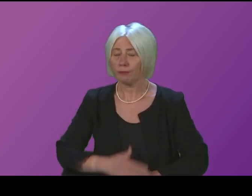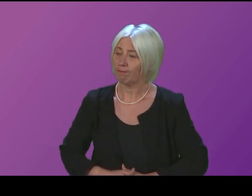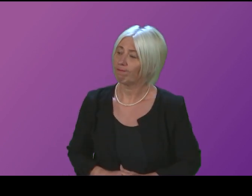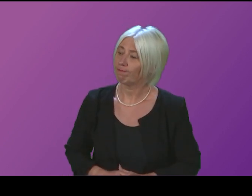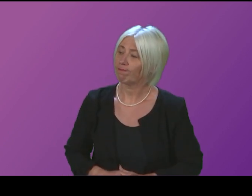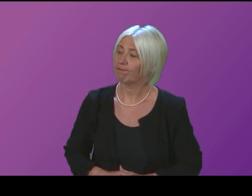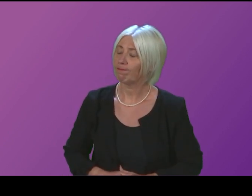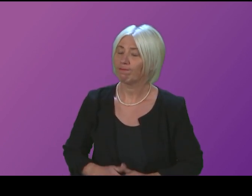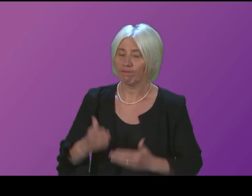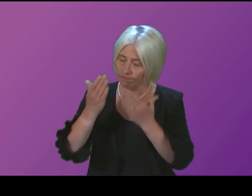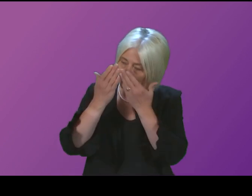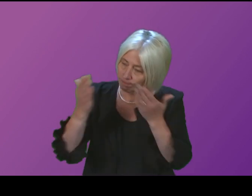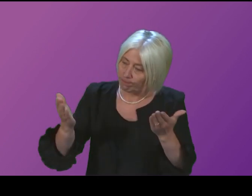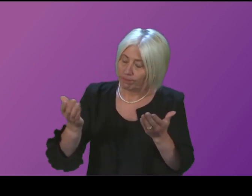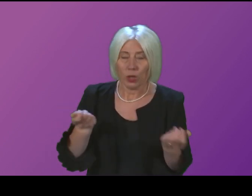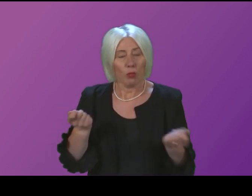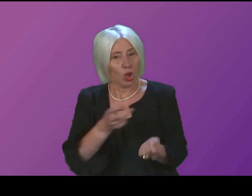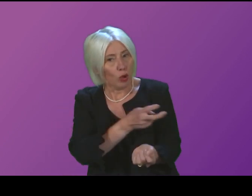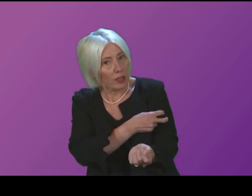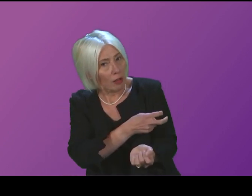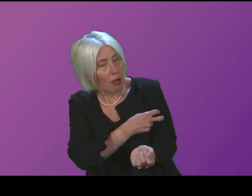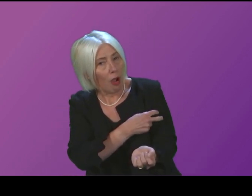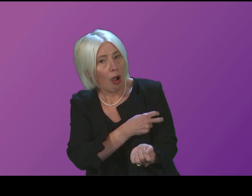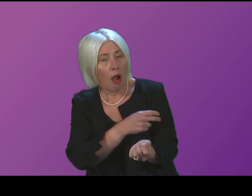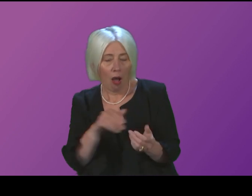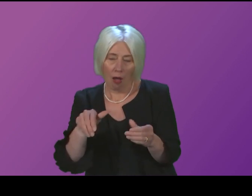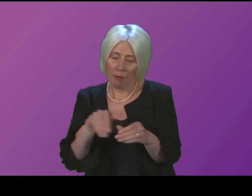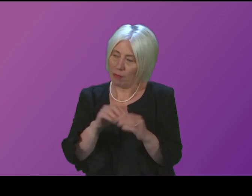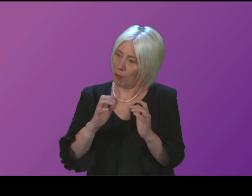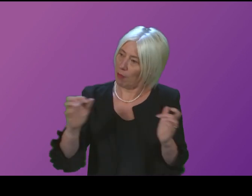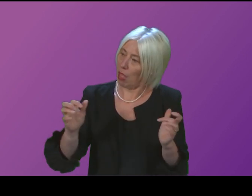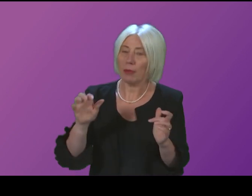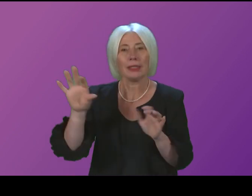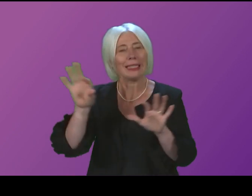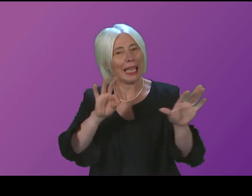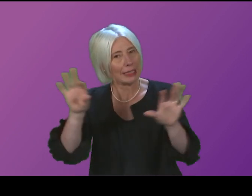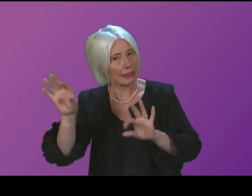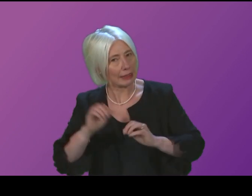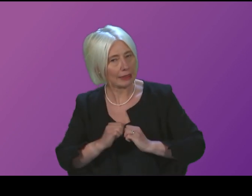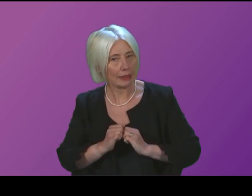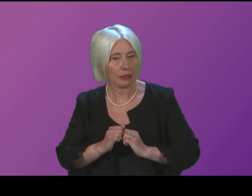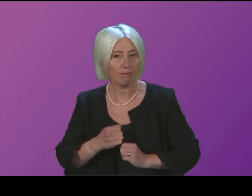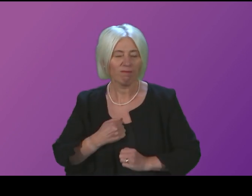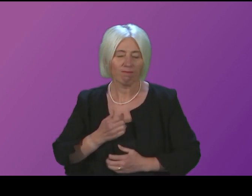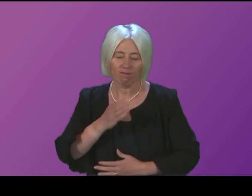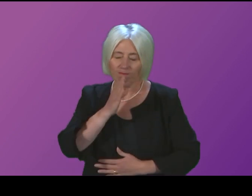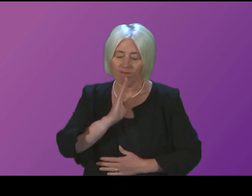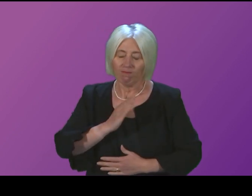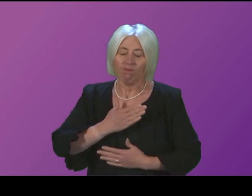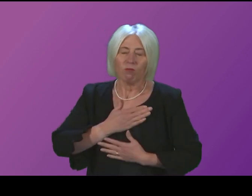Your Majesties, Presiding Officer, Members of Parliament, honoured guests, it is my solemn